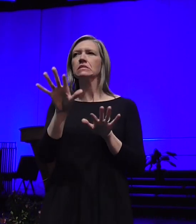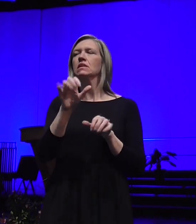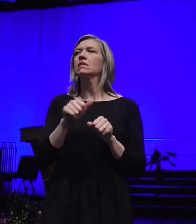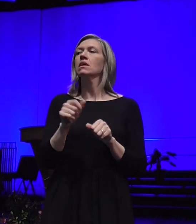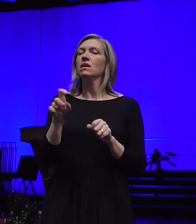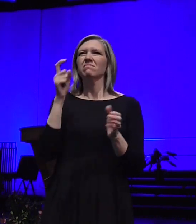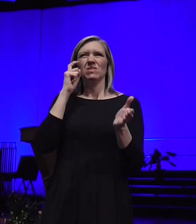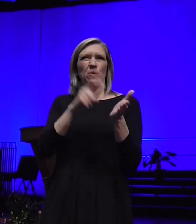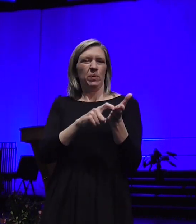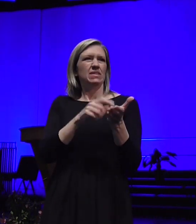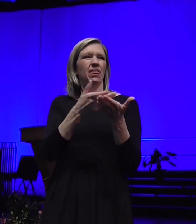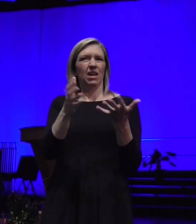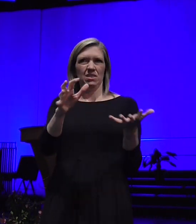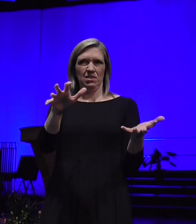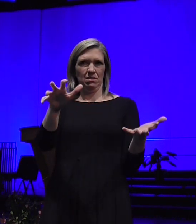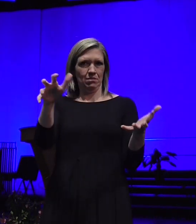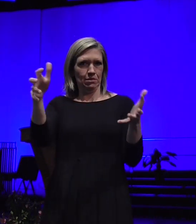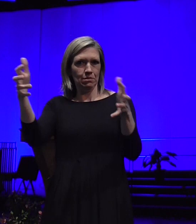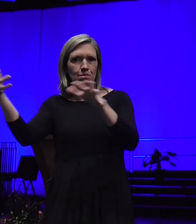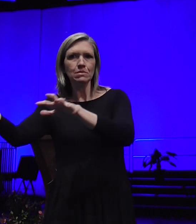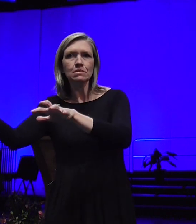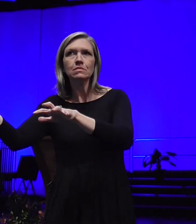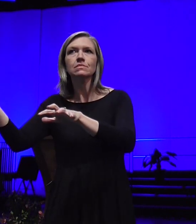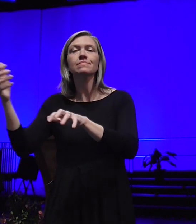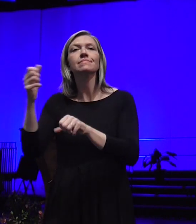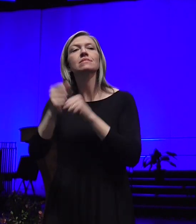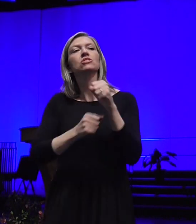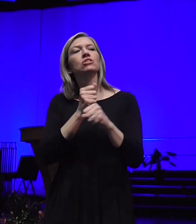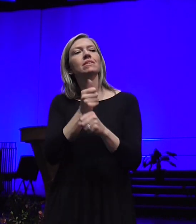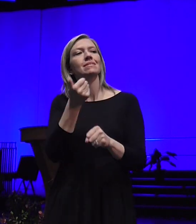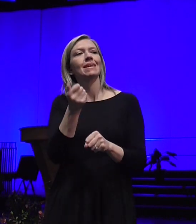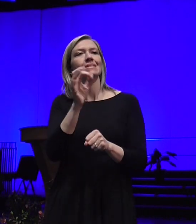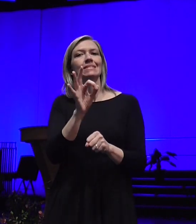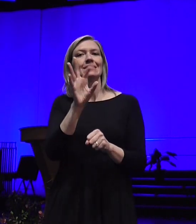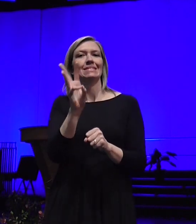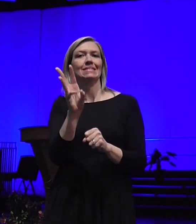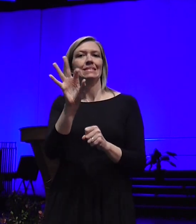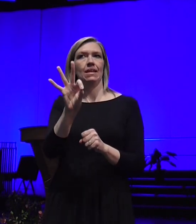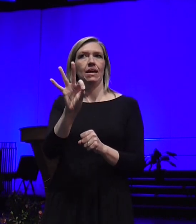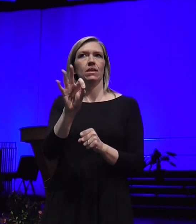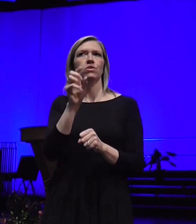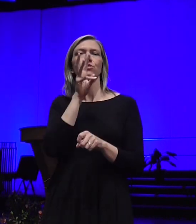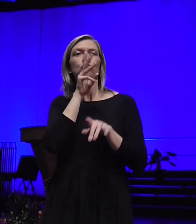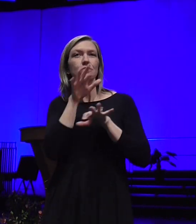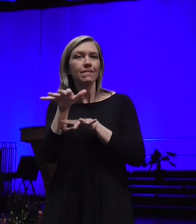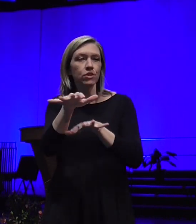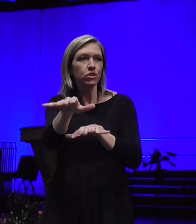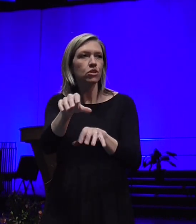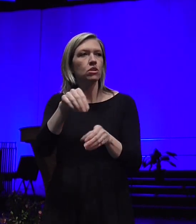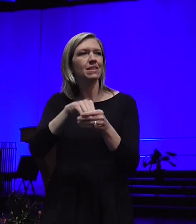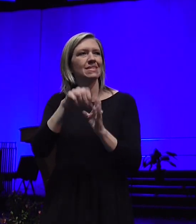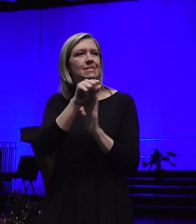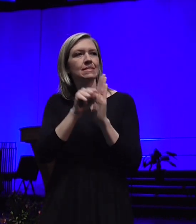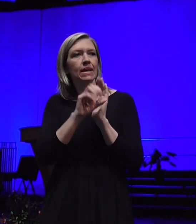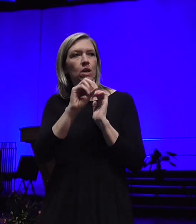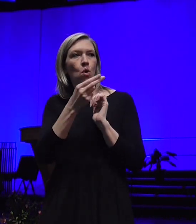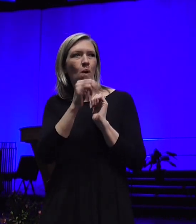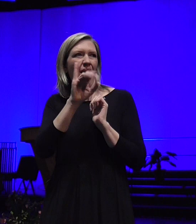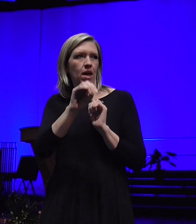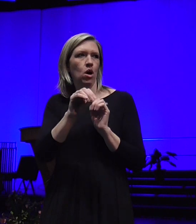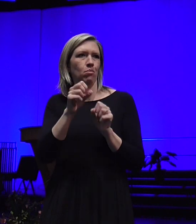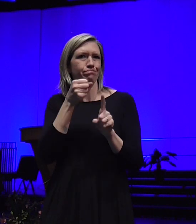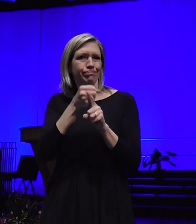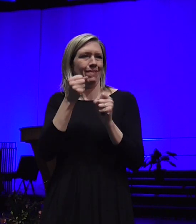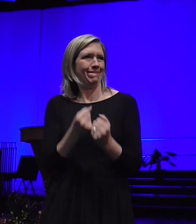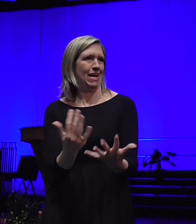that things weren't going that well. In 1969, a river in Ohio caught on fire, the Cuyahoga River. Some